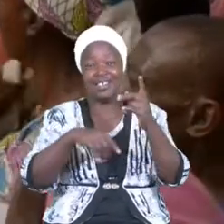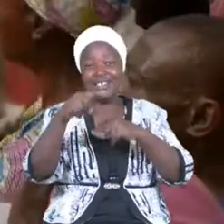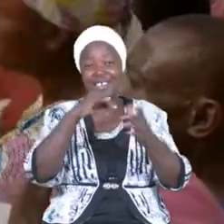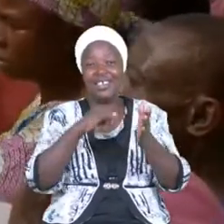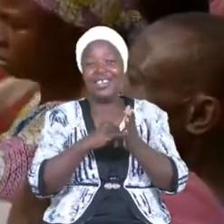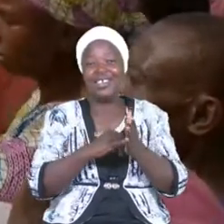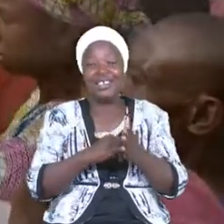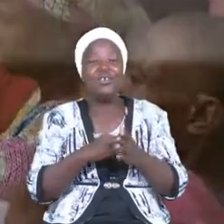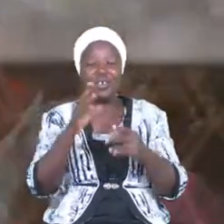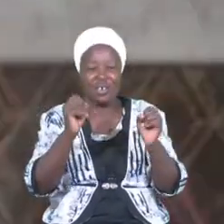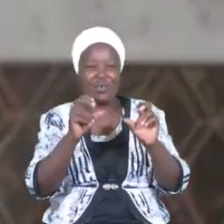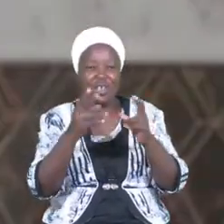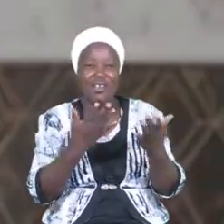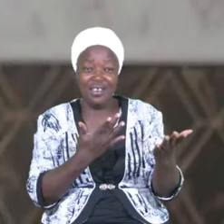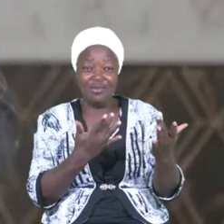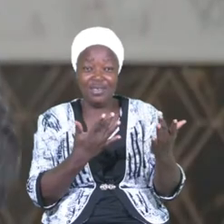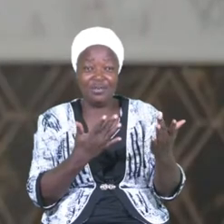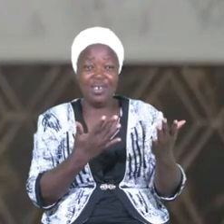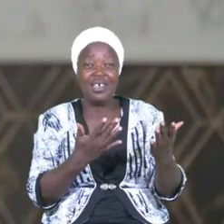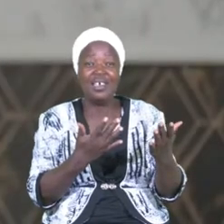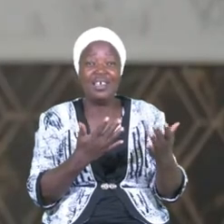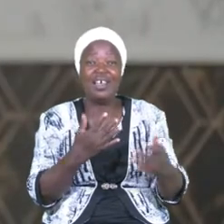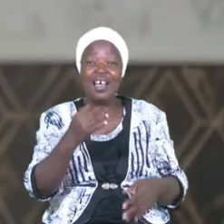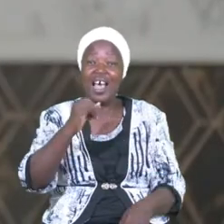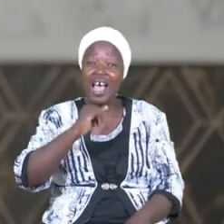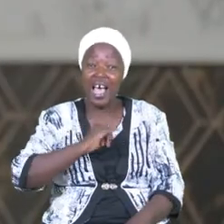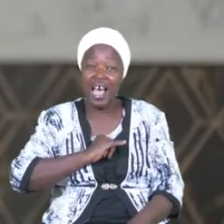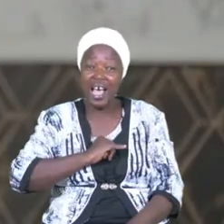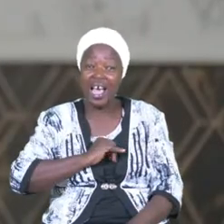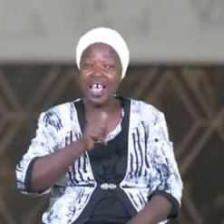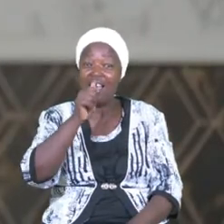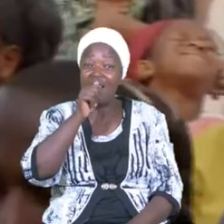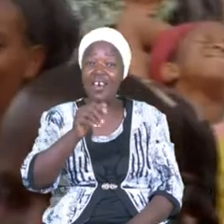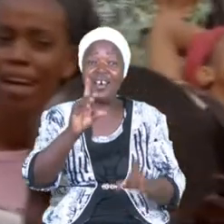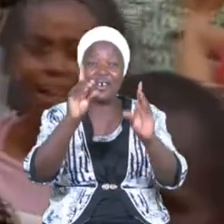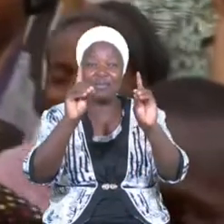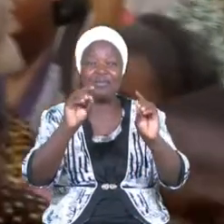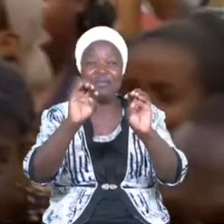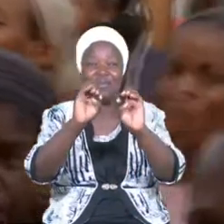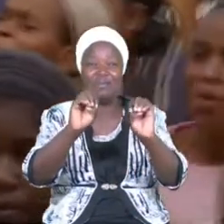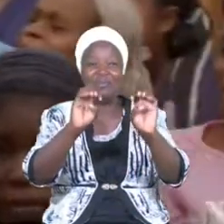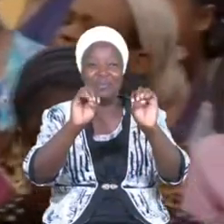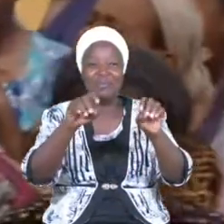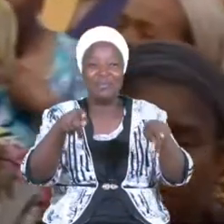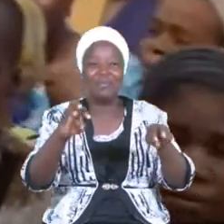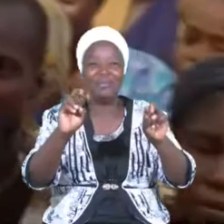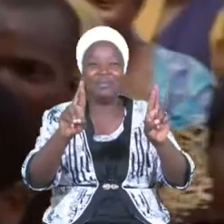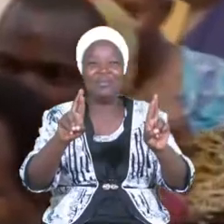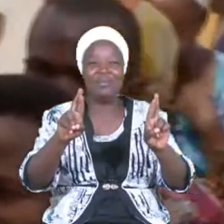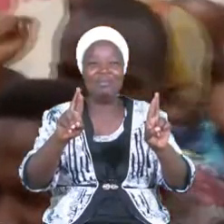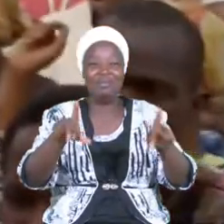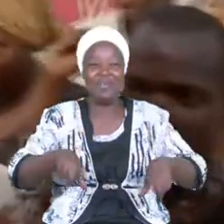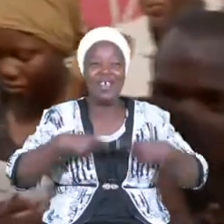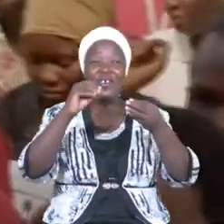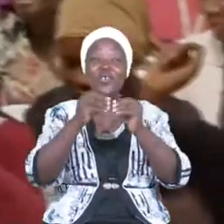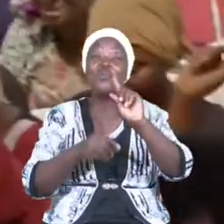Listen, I am deeper life number one. Now, maybe you are